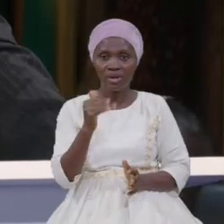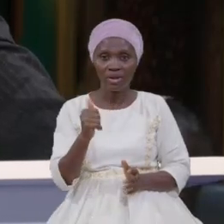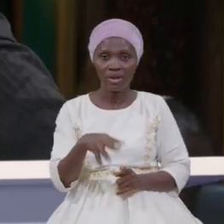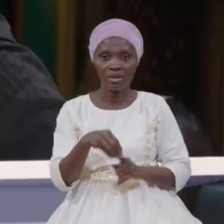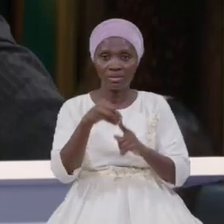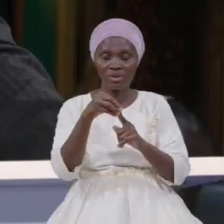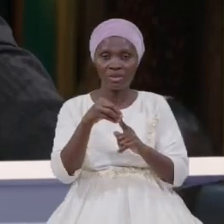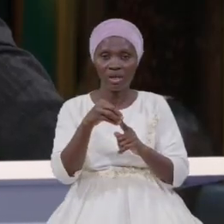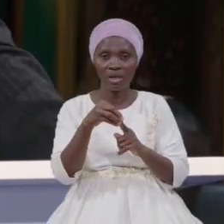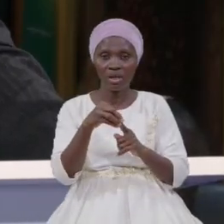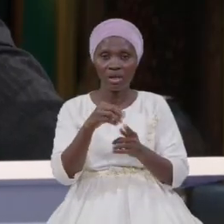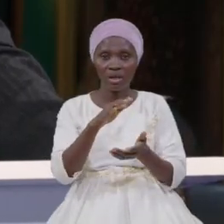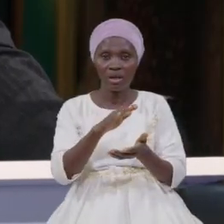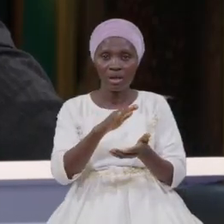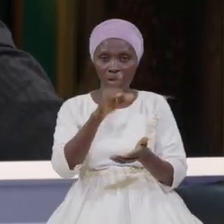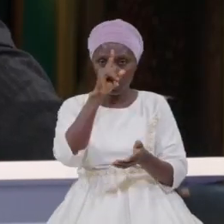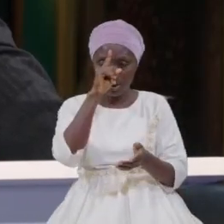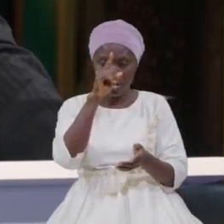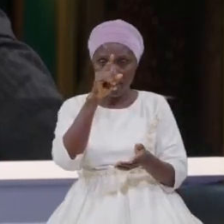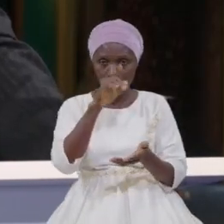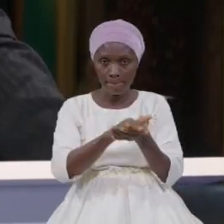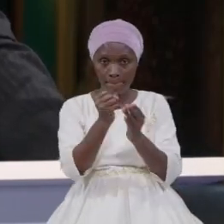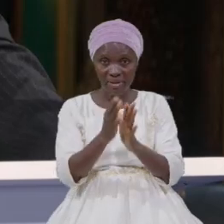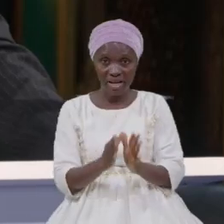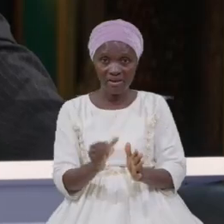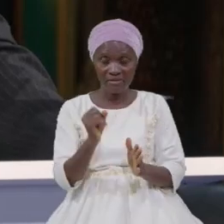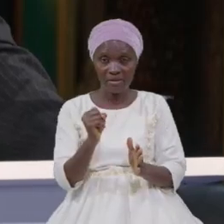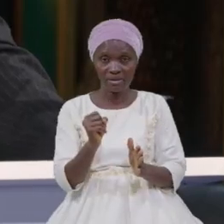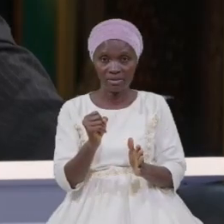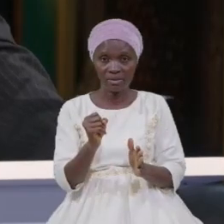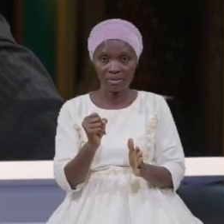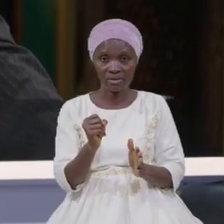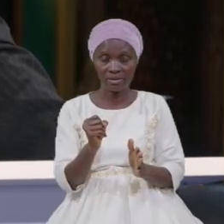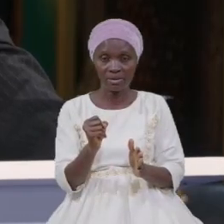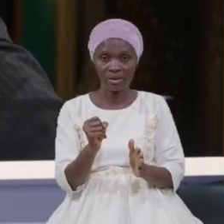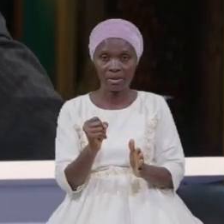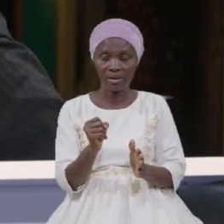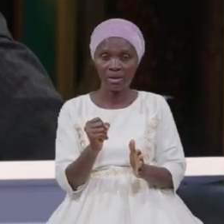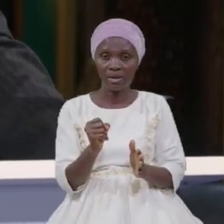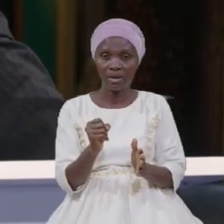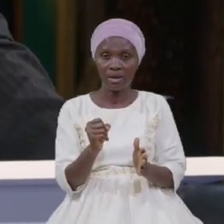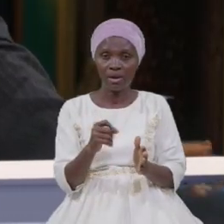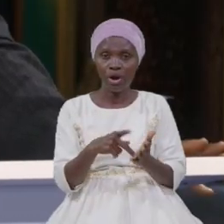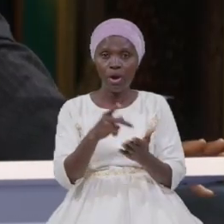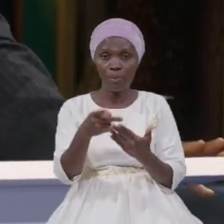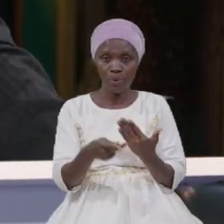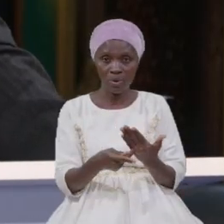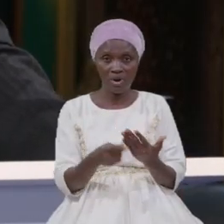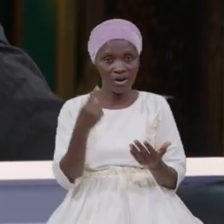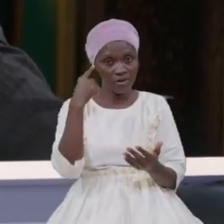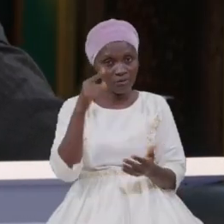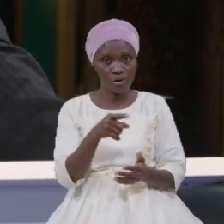believers' banquet for all those who gave their lives to Christ during this crusade. From